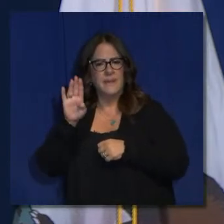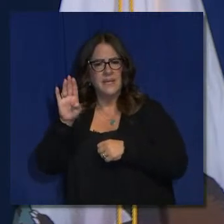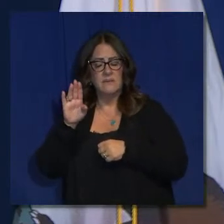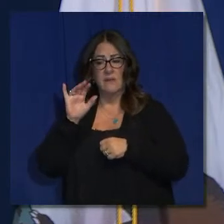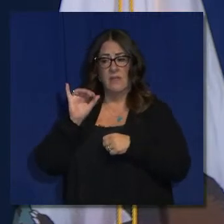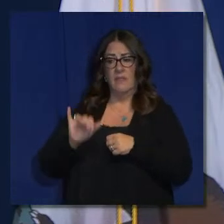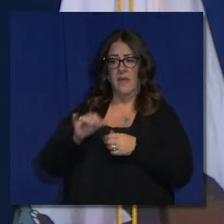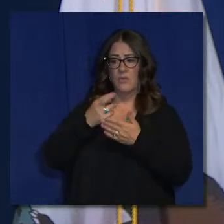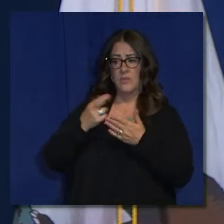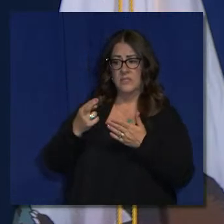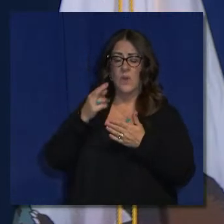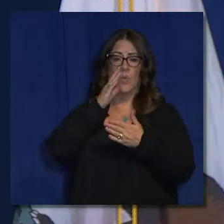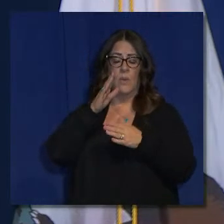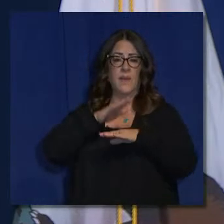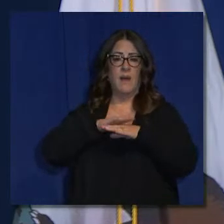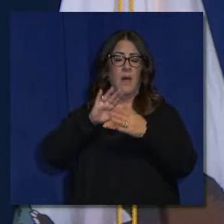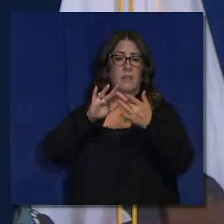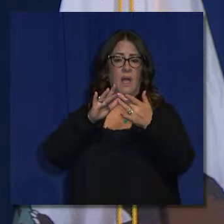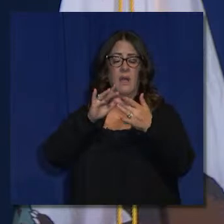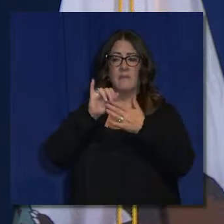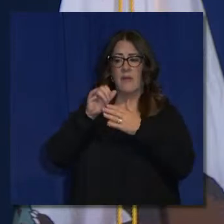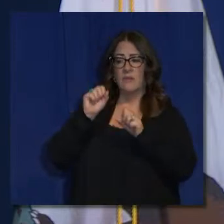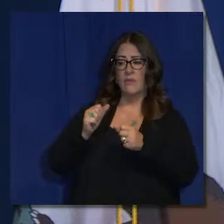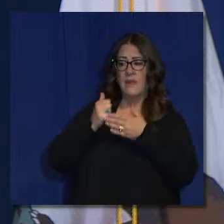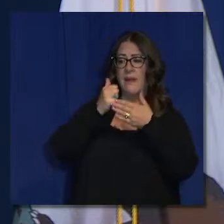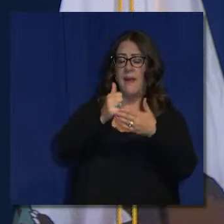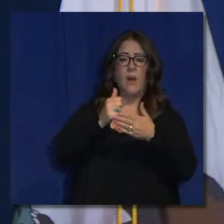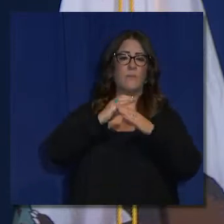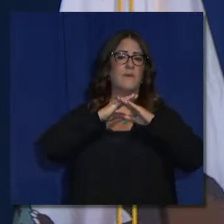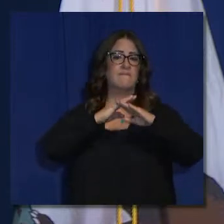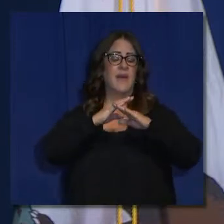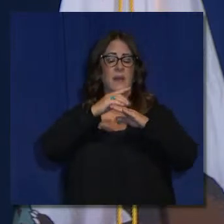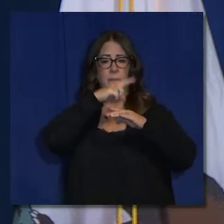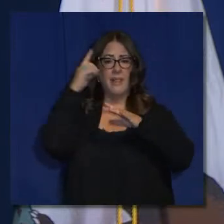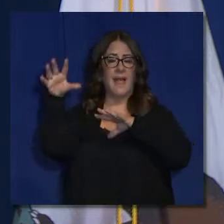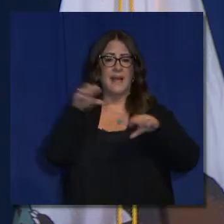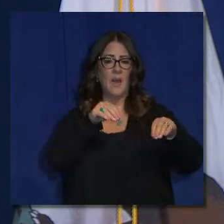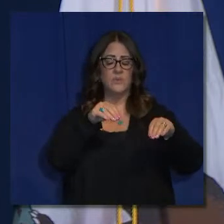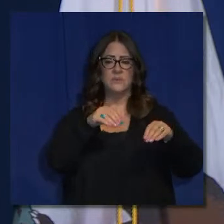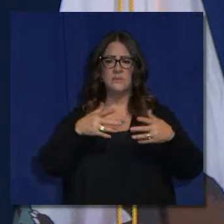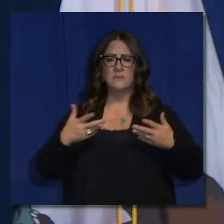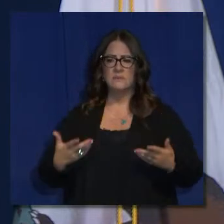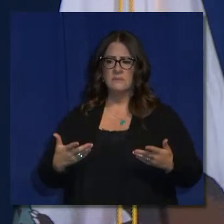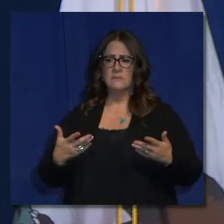resources be online by this summer to help prevent blackouts? Well, yes or no?